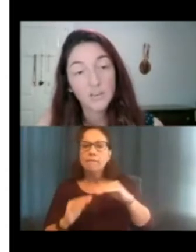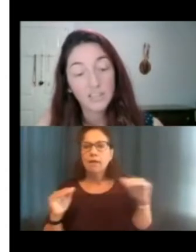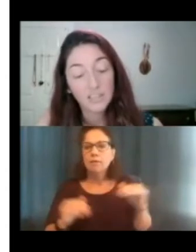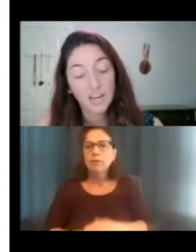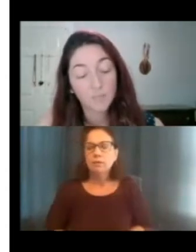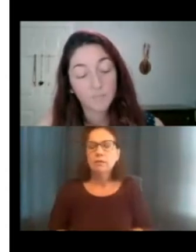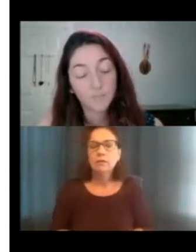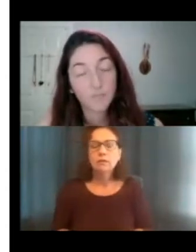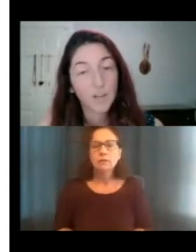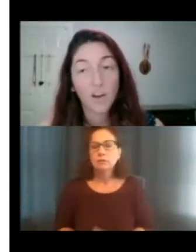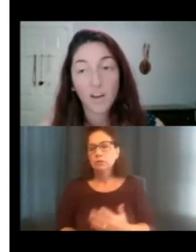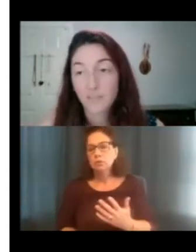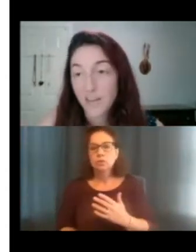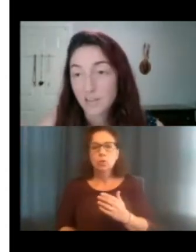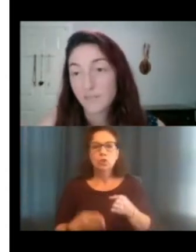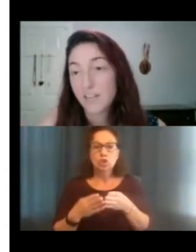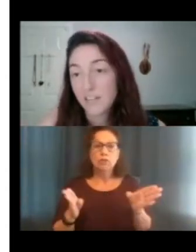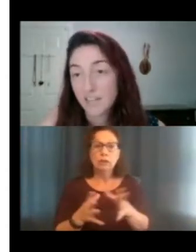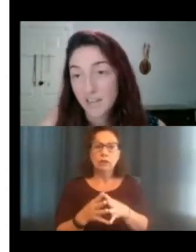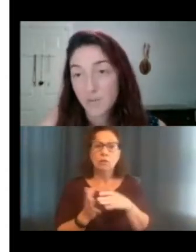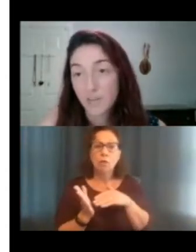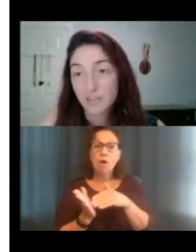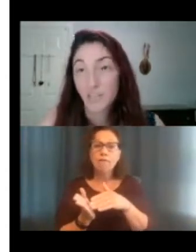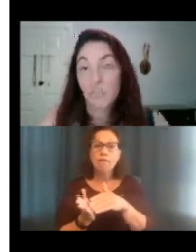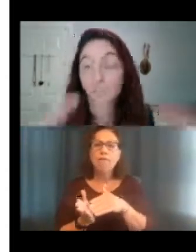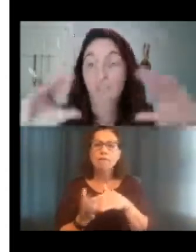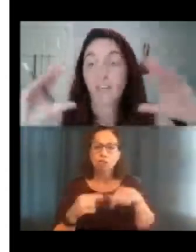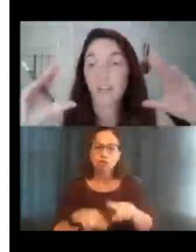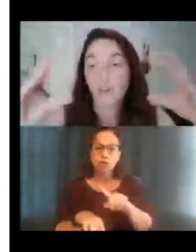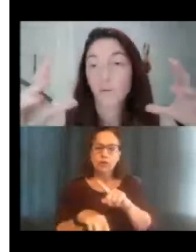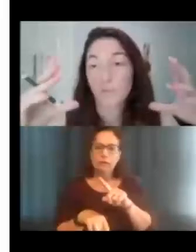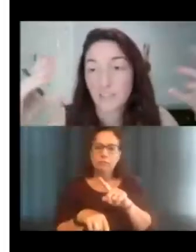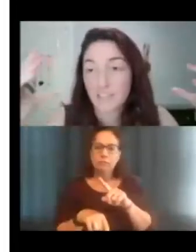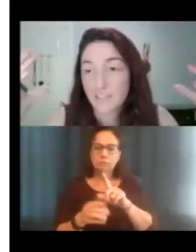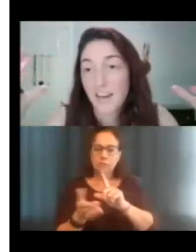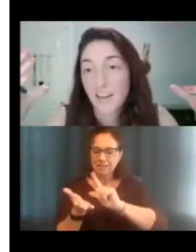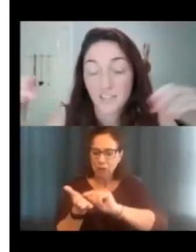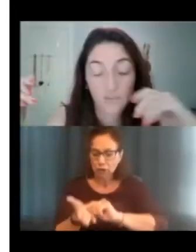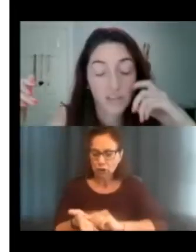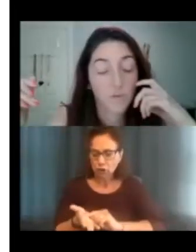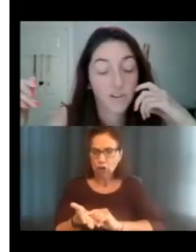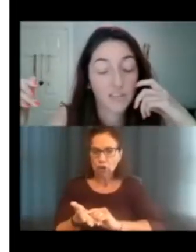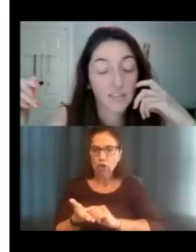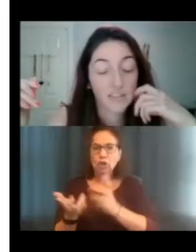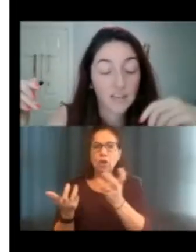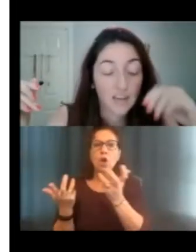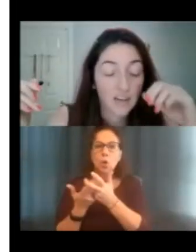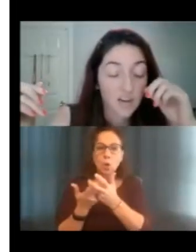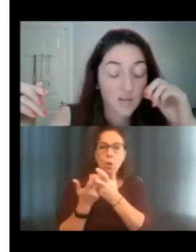So generally, a lot of the findings in the nightmare literature accord with this diathesis stress